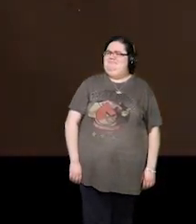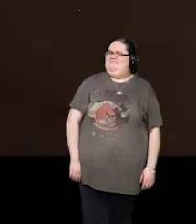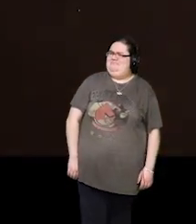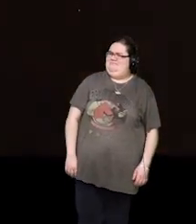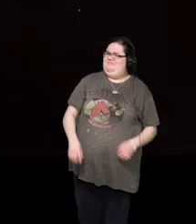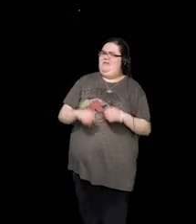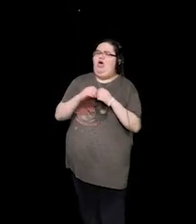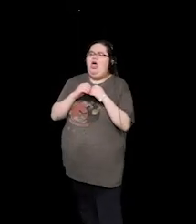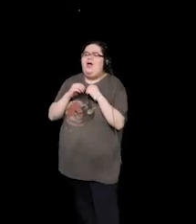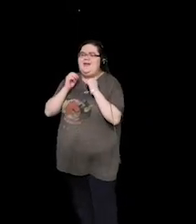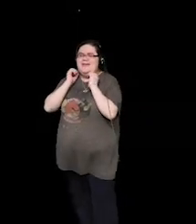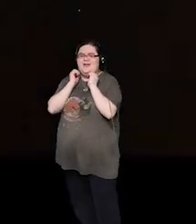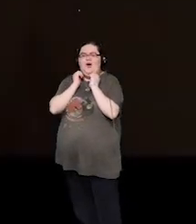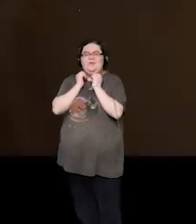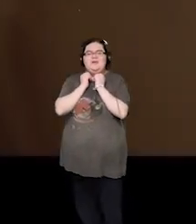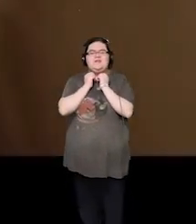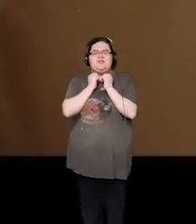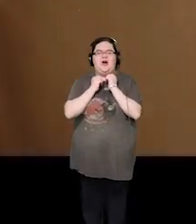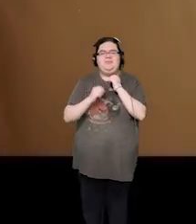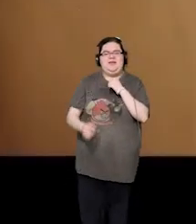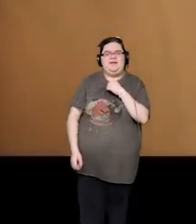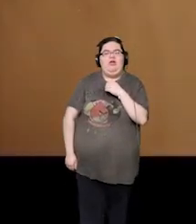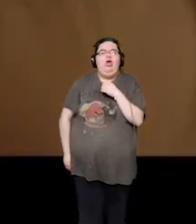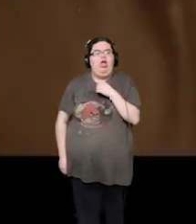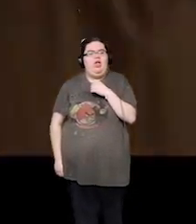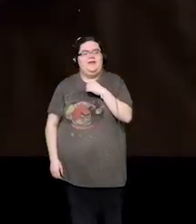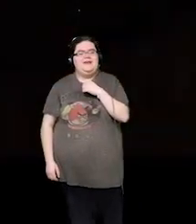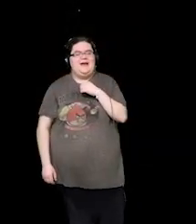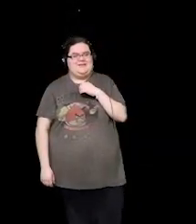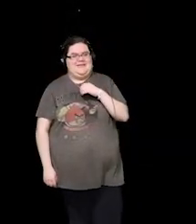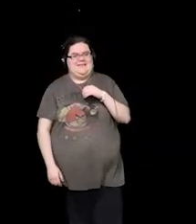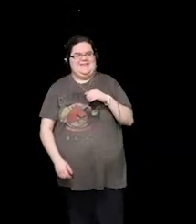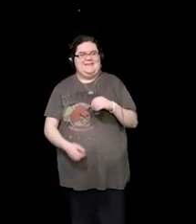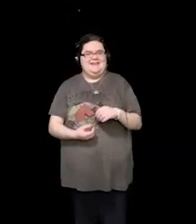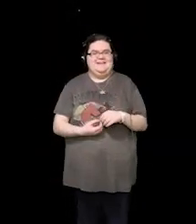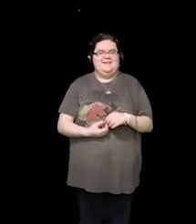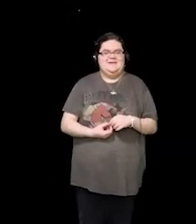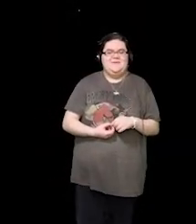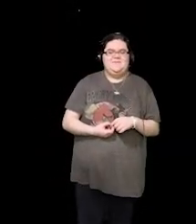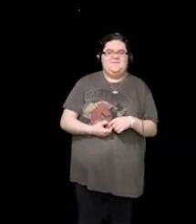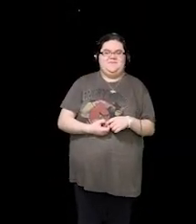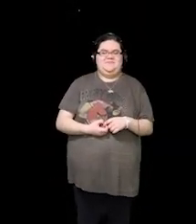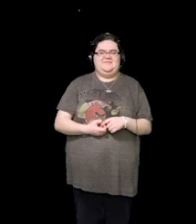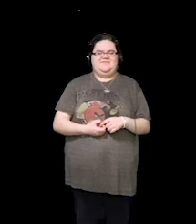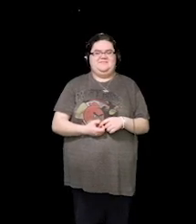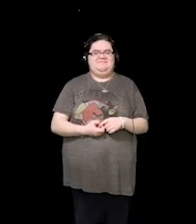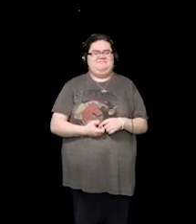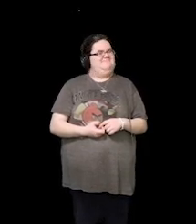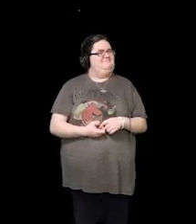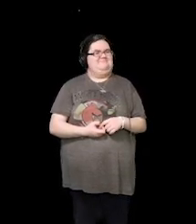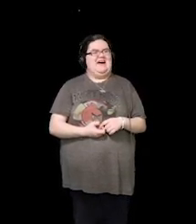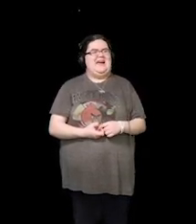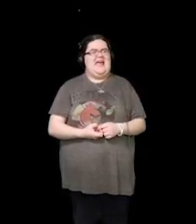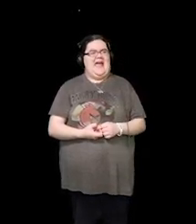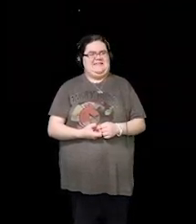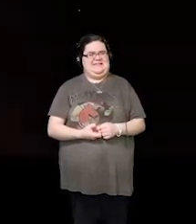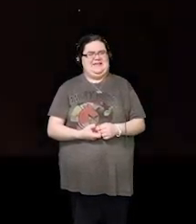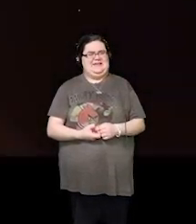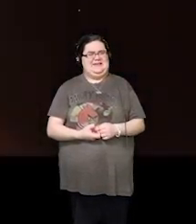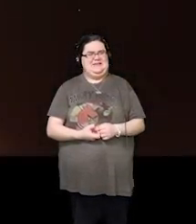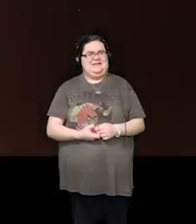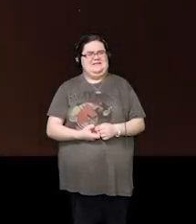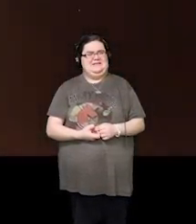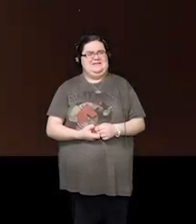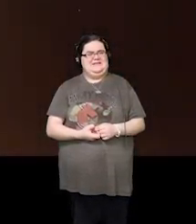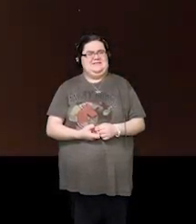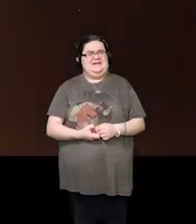I know. Stop it. Nasty. prepare for something dark. I hate